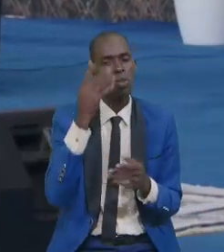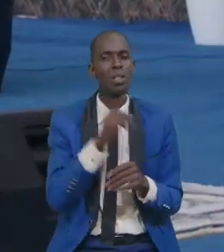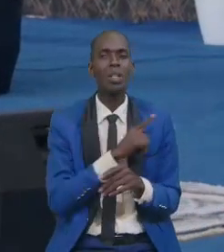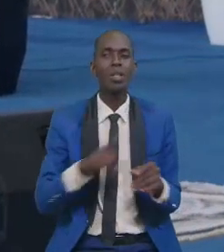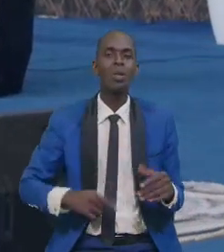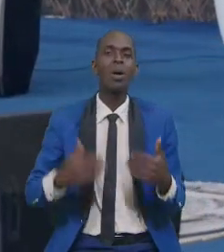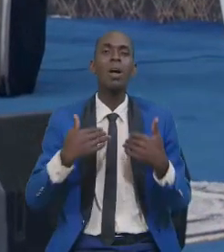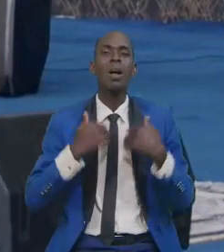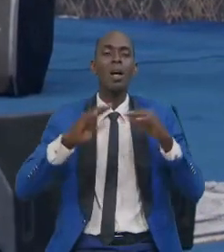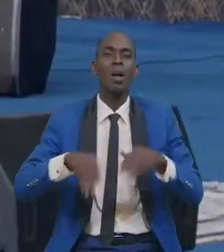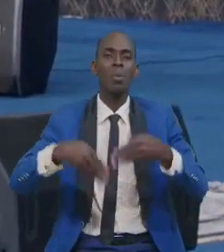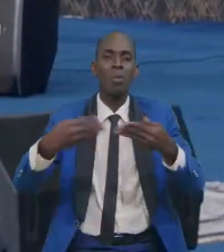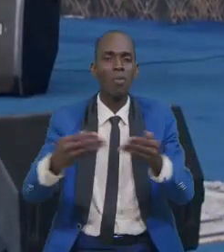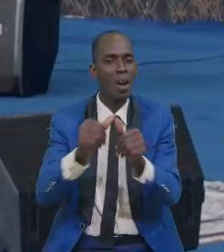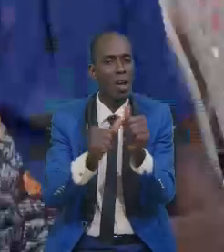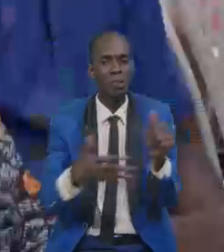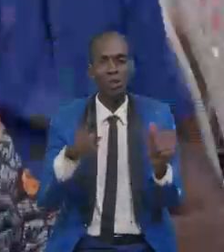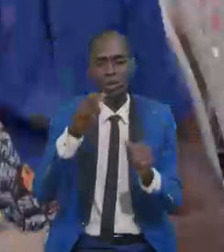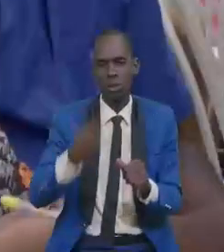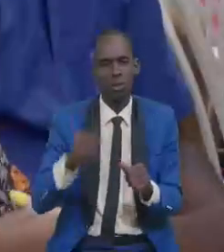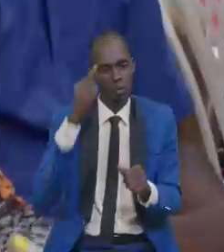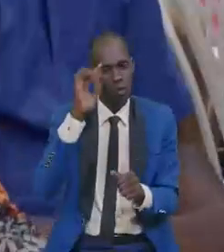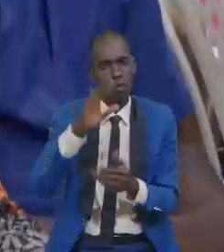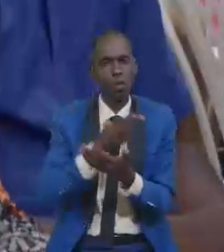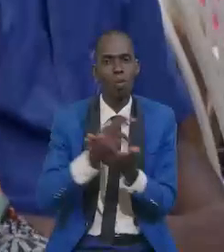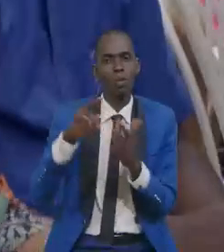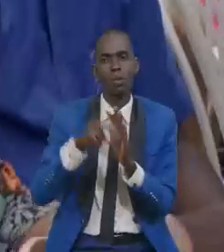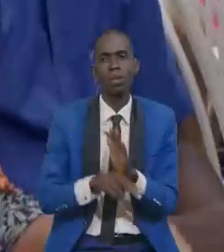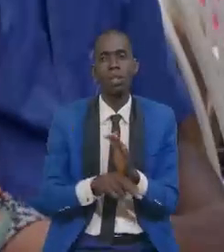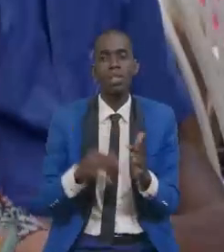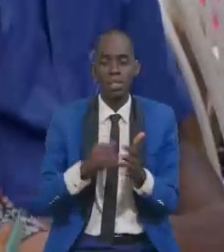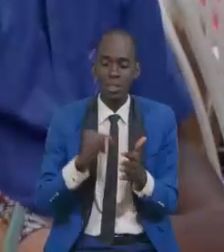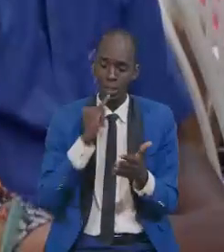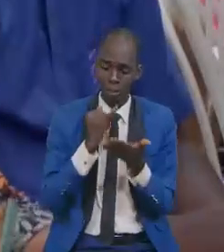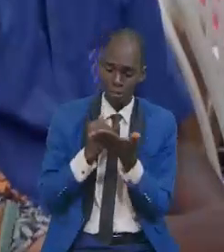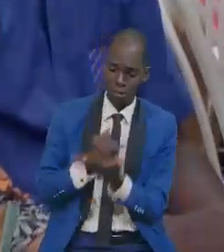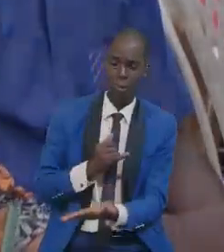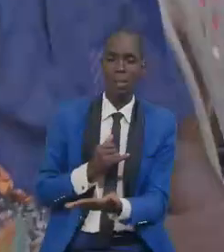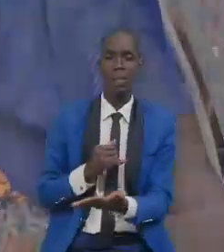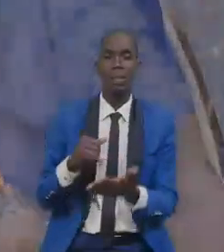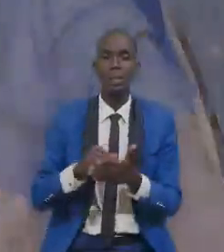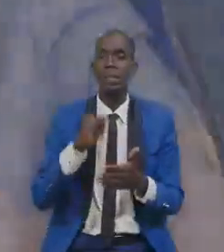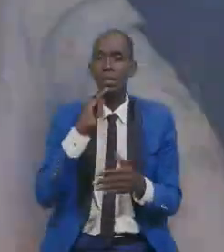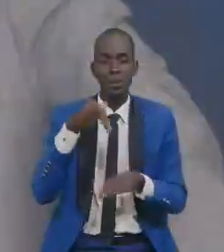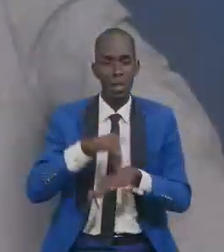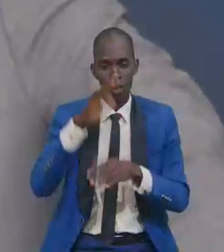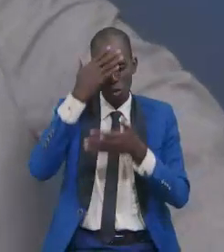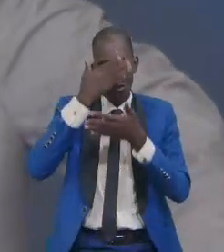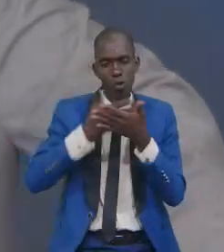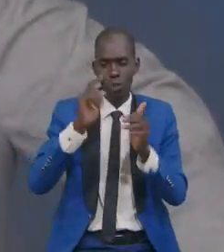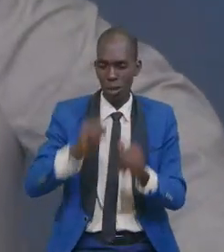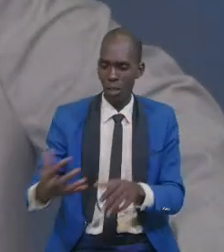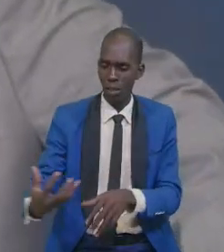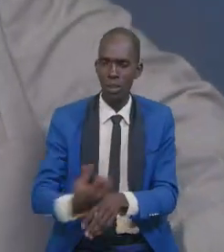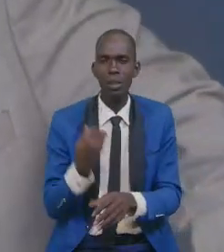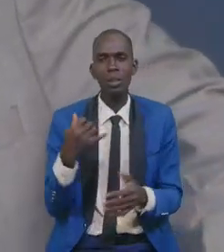provided everything you need for your holiness. It's right there. And it's at your reach. And the moment you ask him, he said,